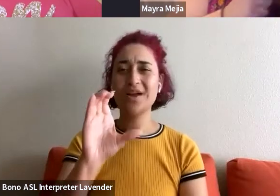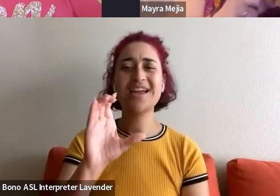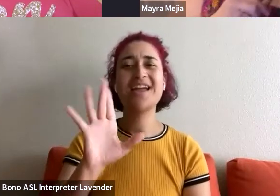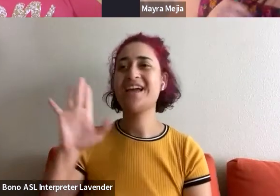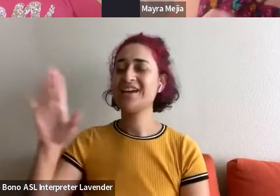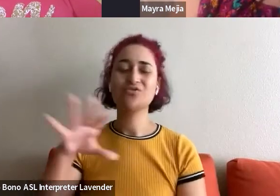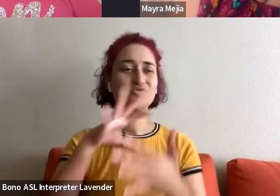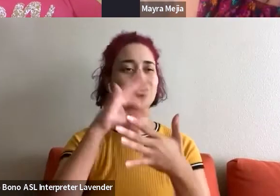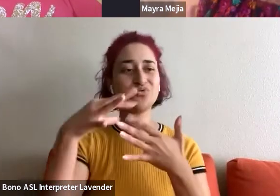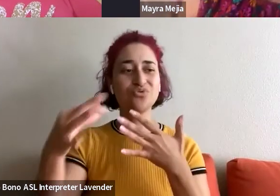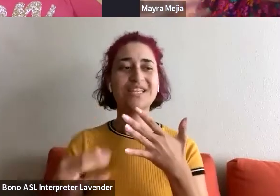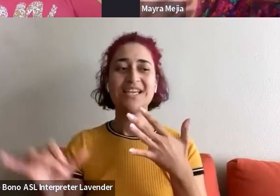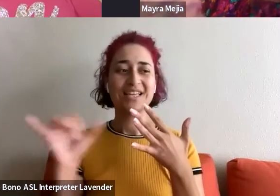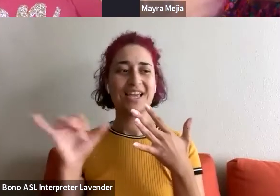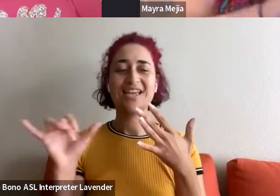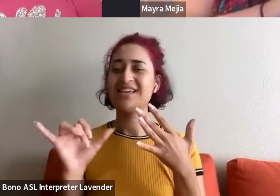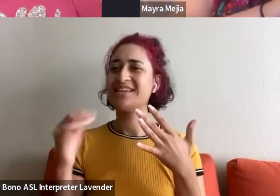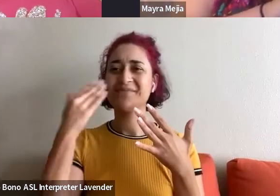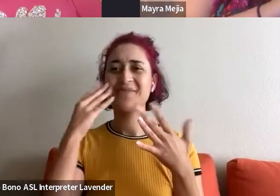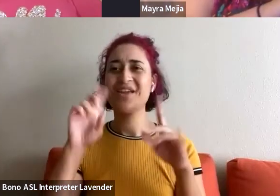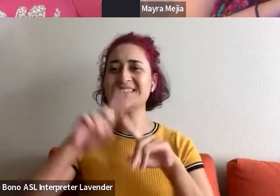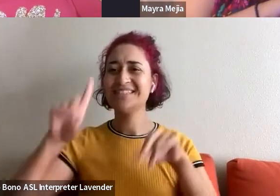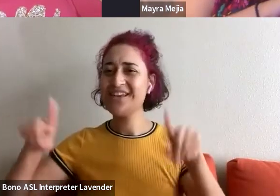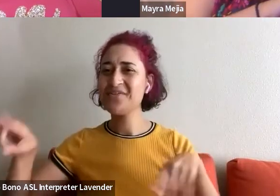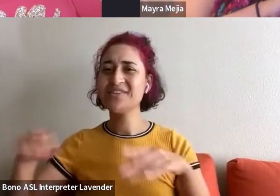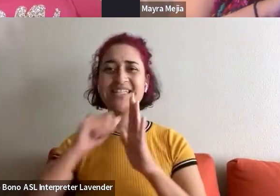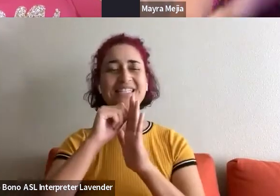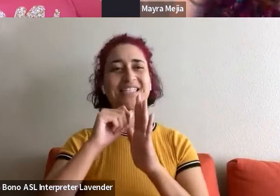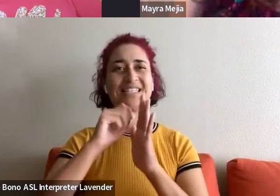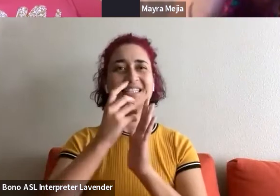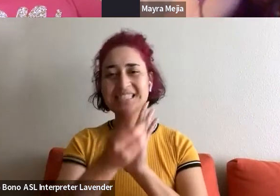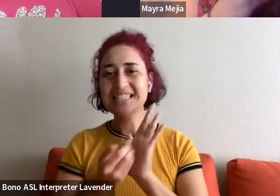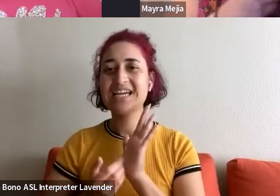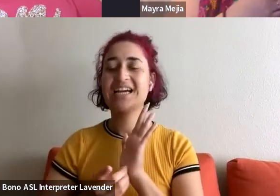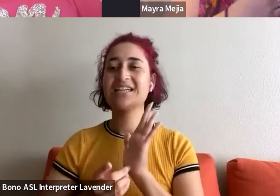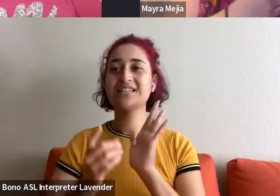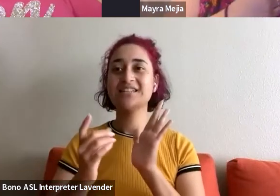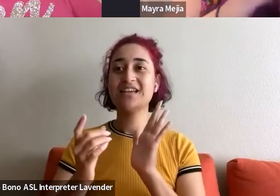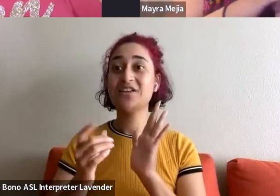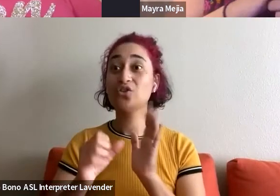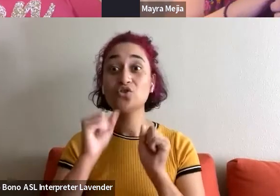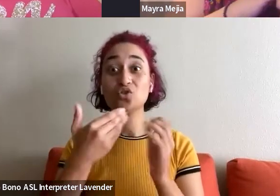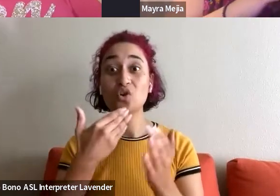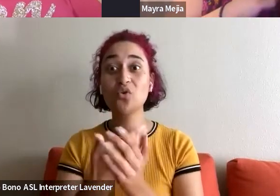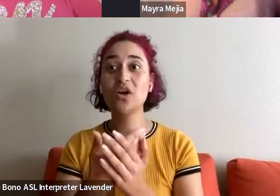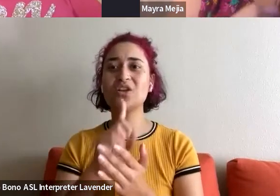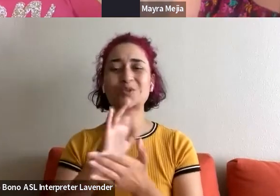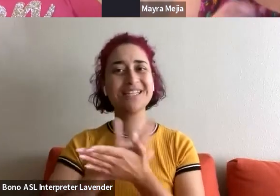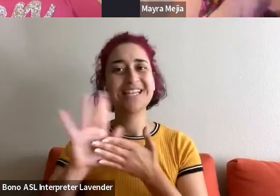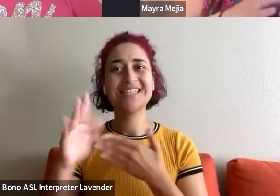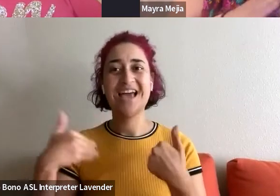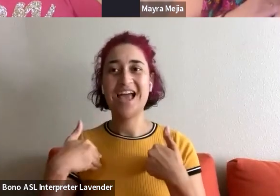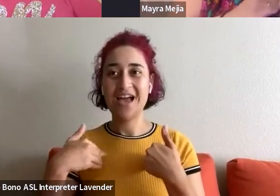choosing like, different designs, and they're so good. And it's so nice to have like a